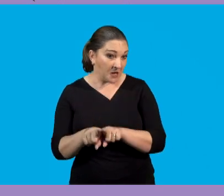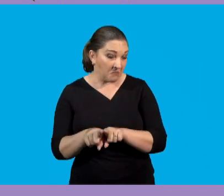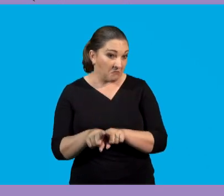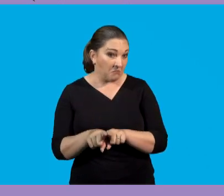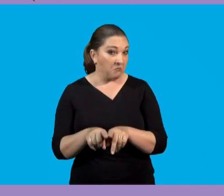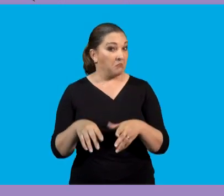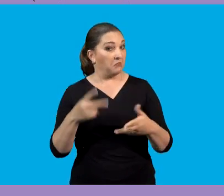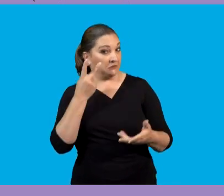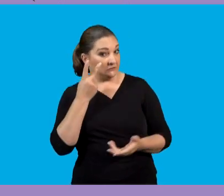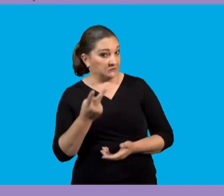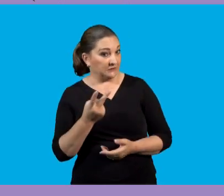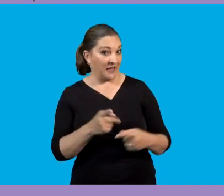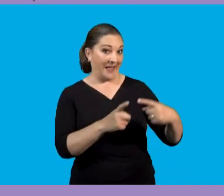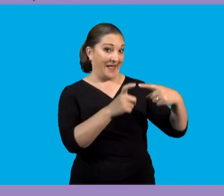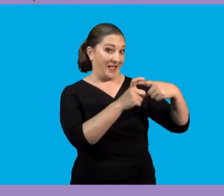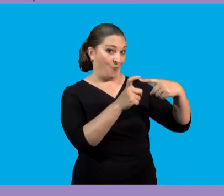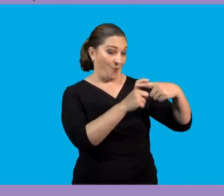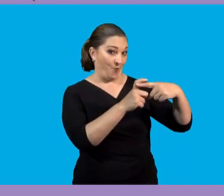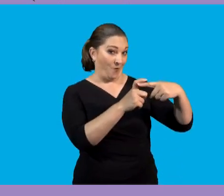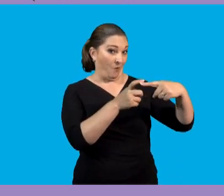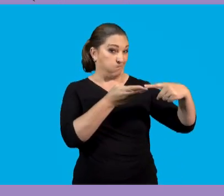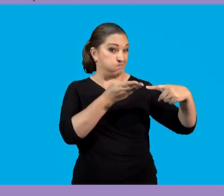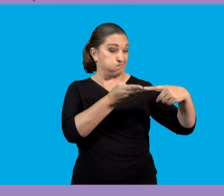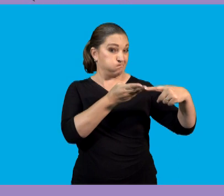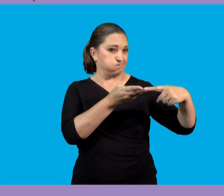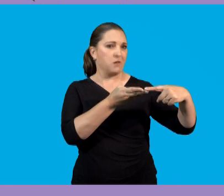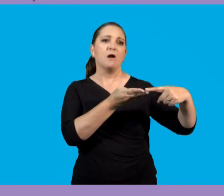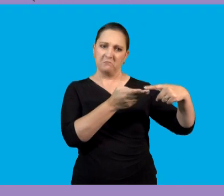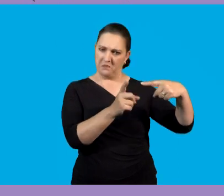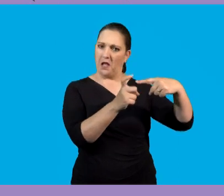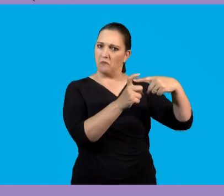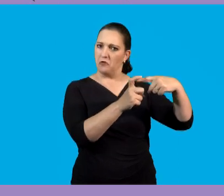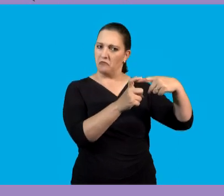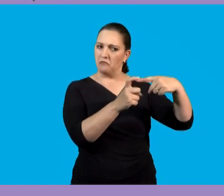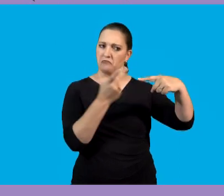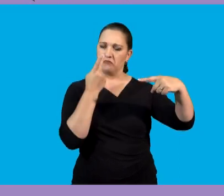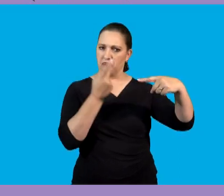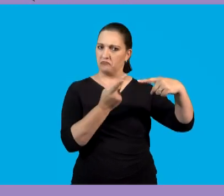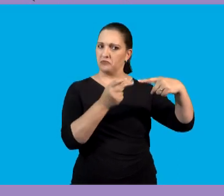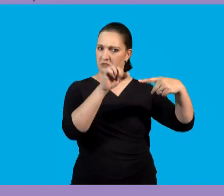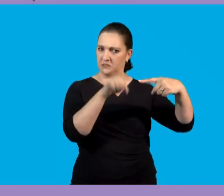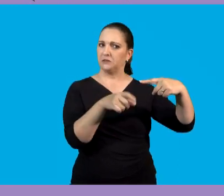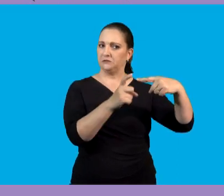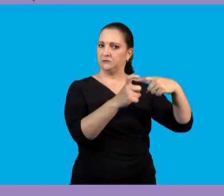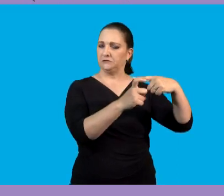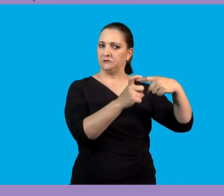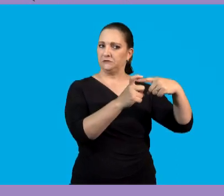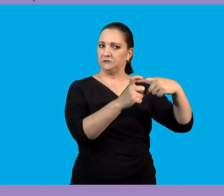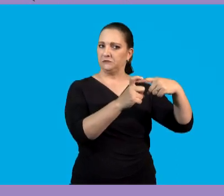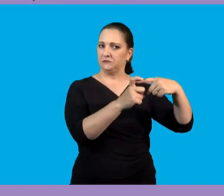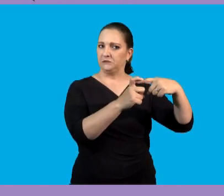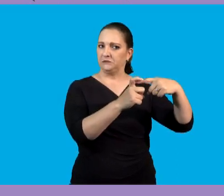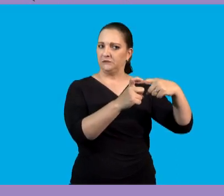necessarily in size. Let's look at this first arrow here. So as we can see, it is an arrow, yes, and it's facing a